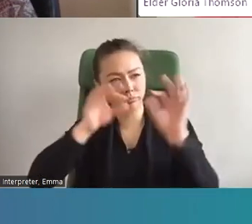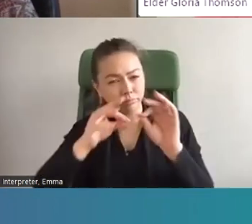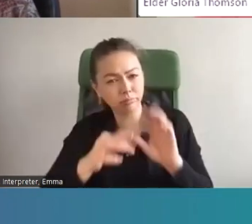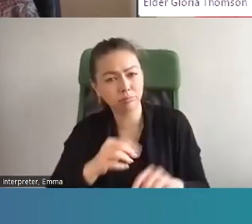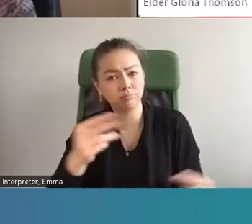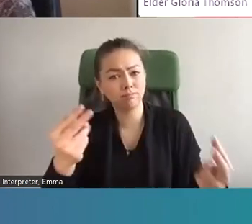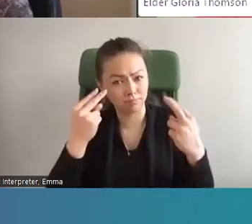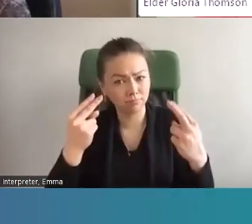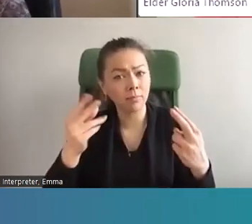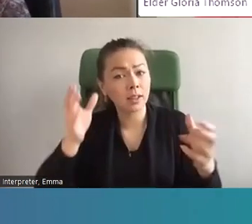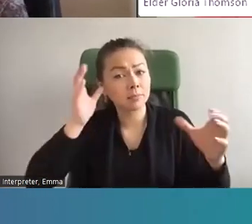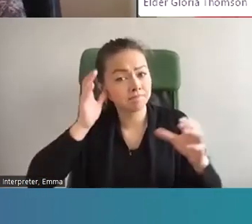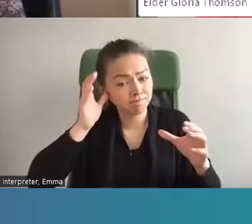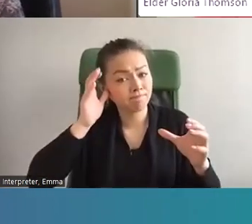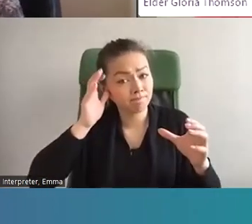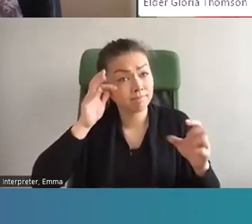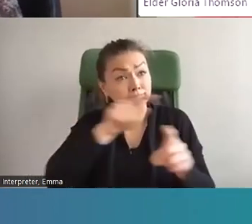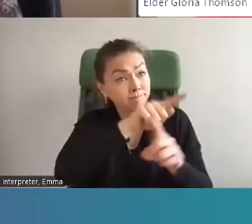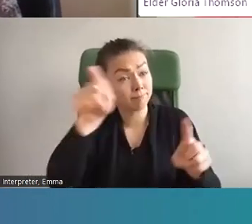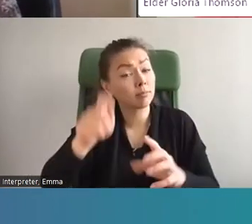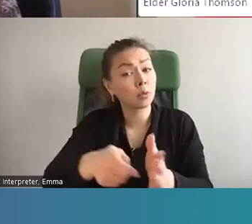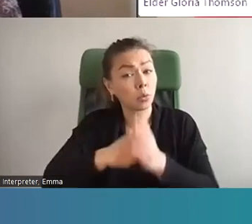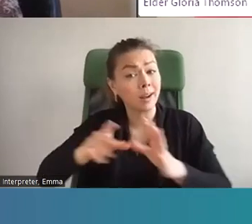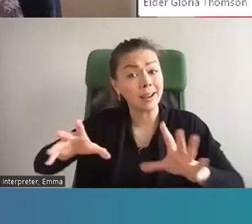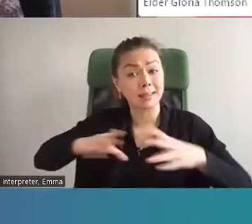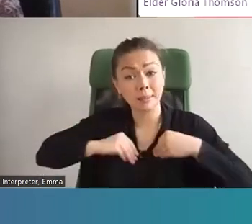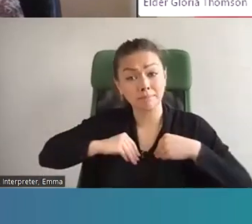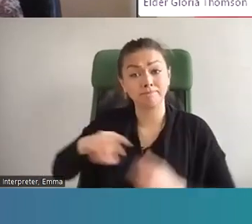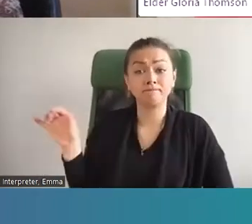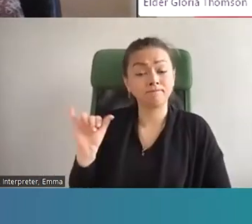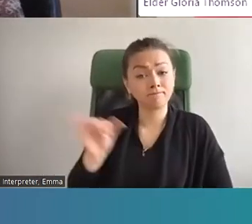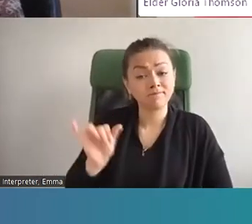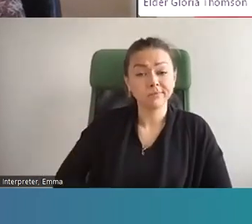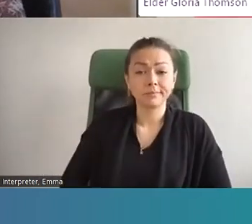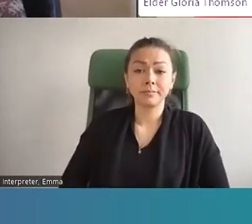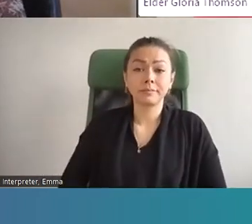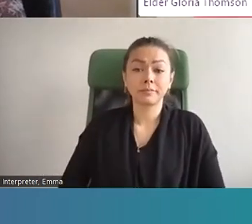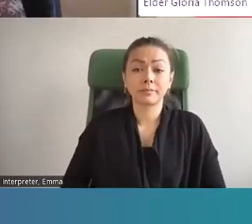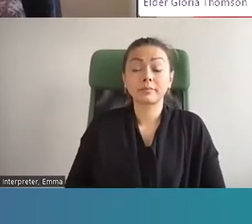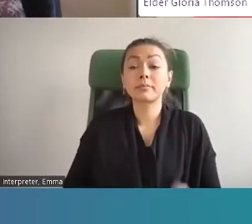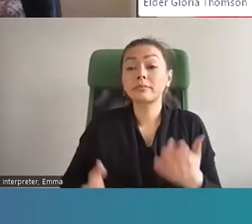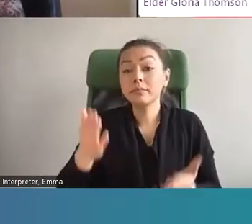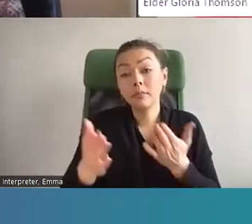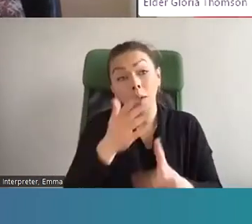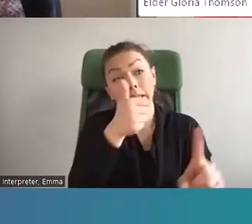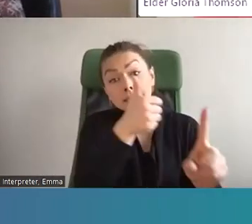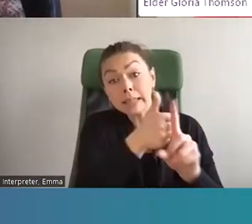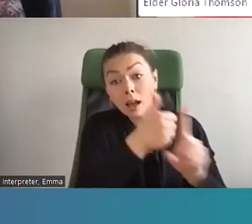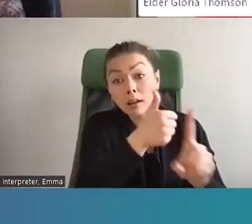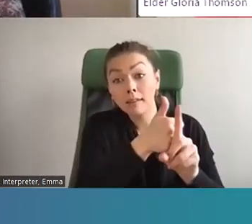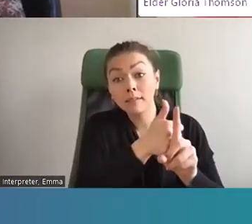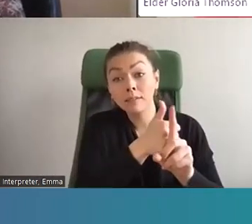And they need to make peace with that. You know, and it might not have been them, but it's the ancestors, and it was